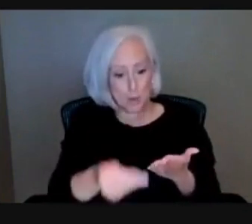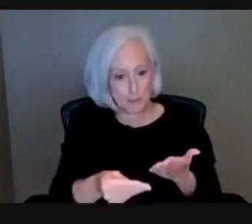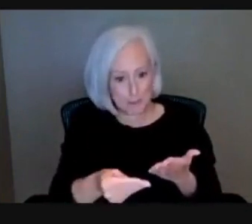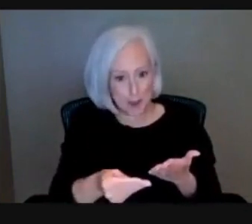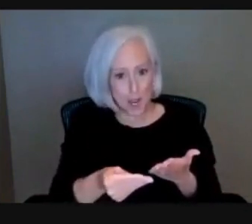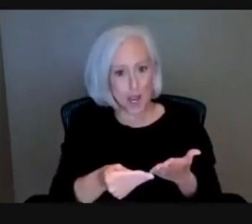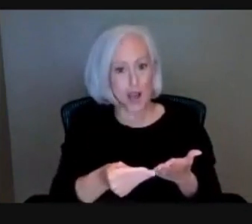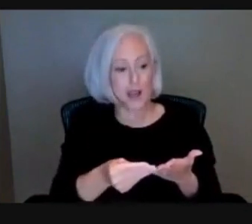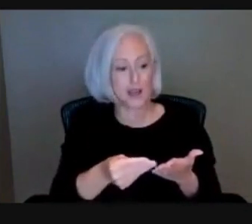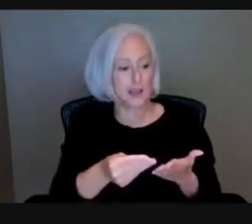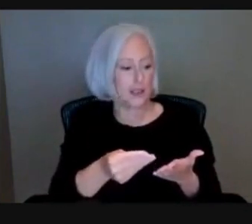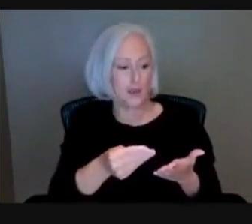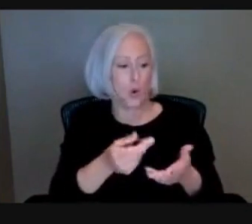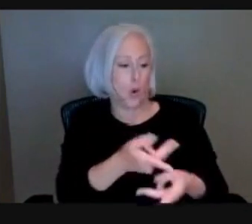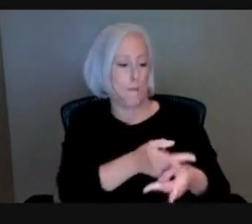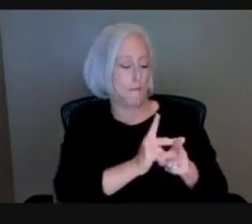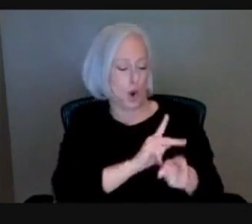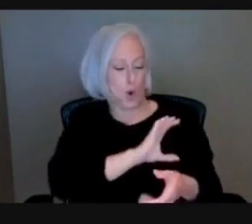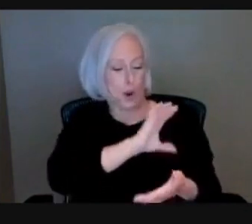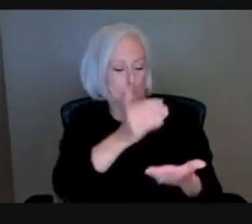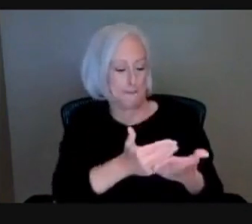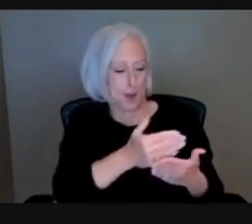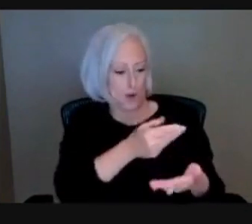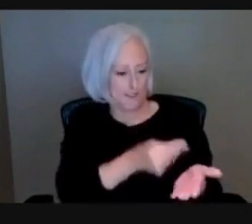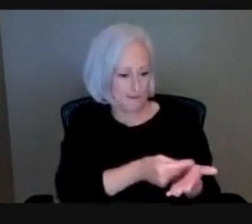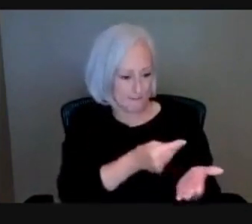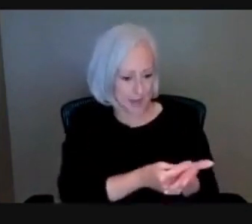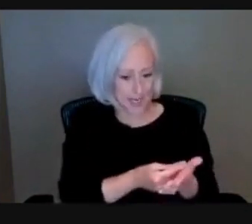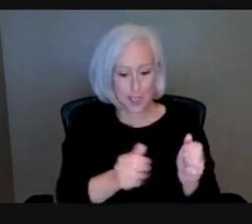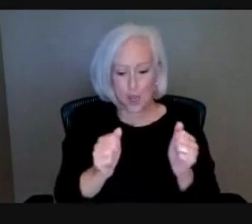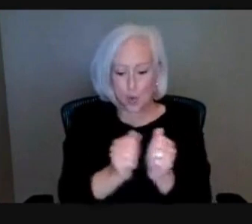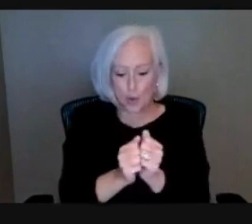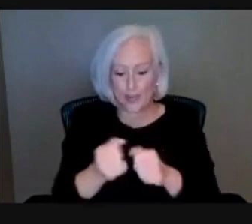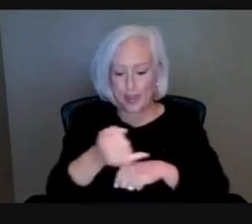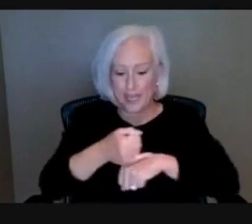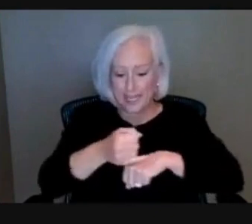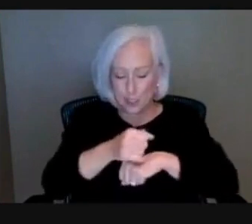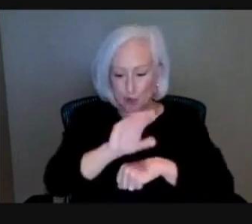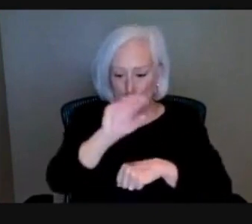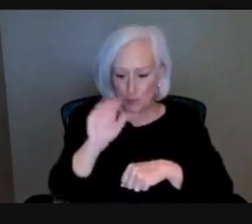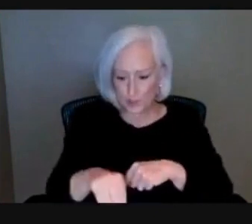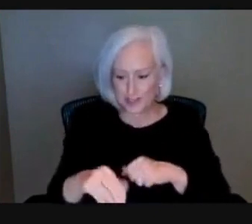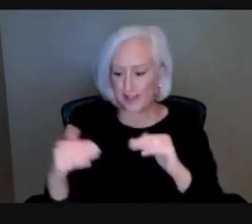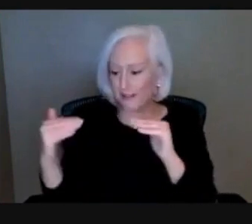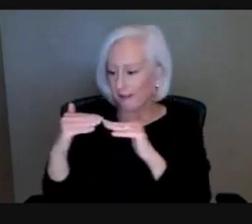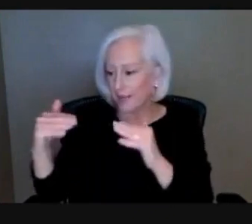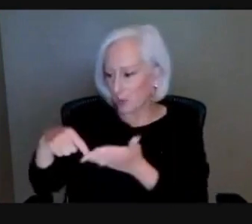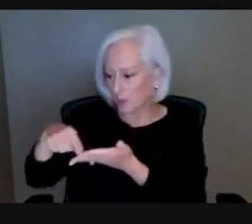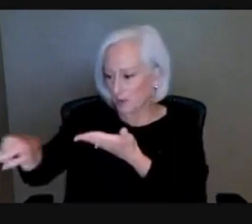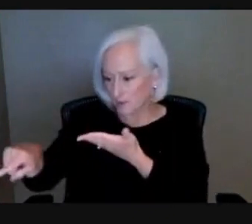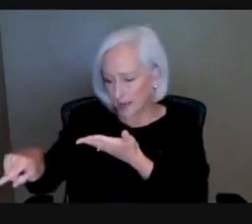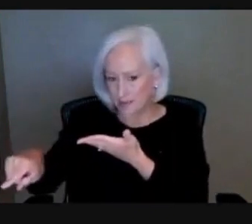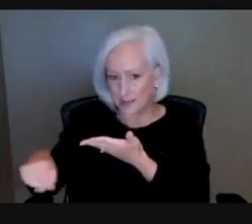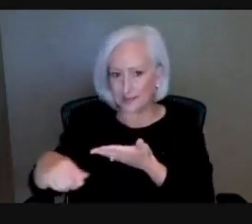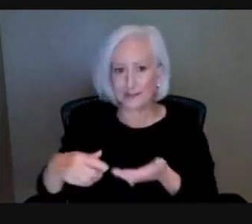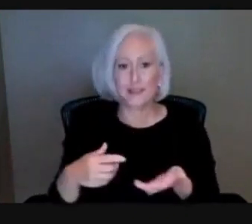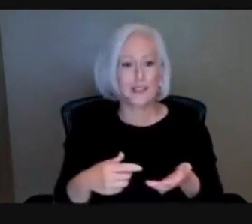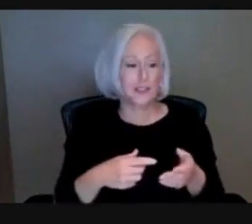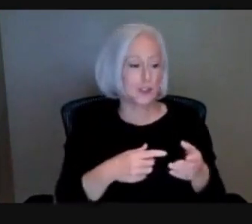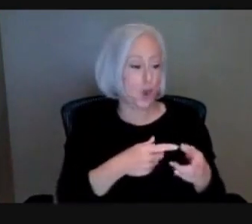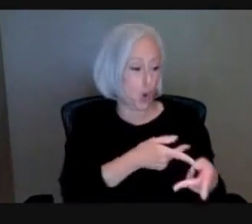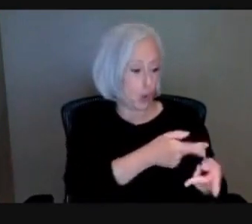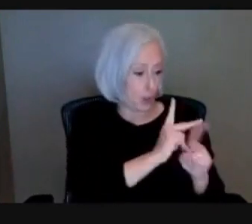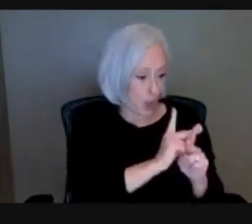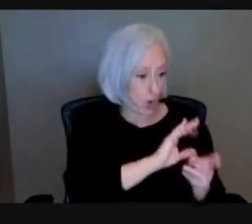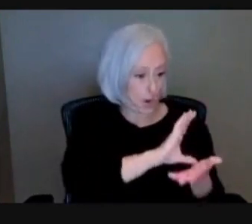I charge you Y interest rate, that is going to give you your payment. So it's your loan amount and whatever the interest rate that gives you